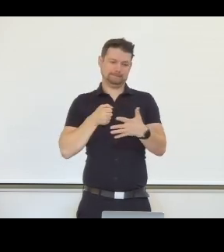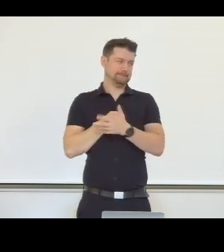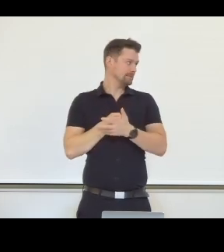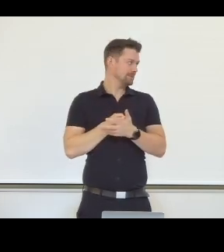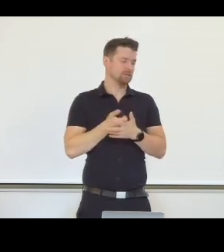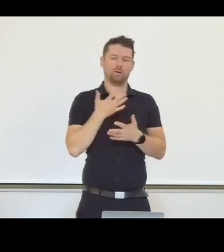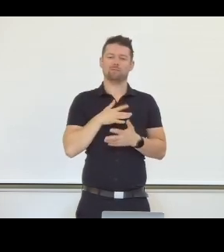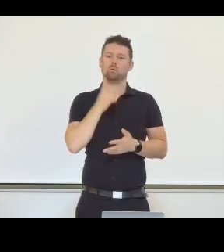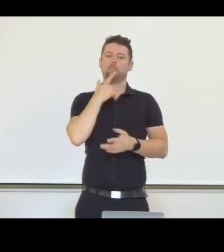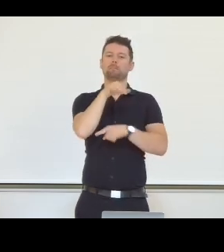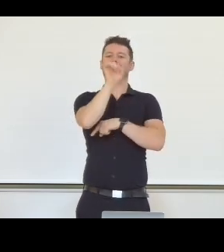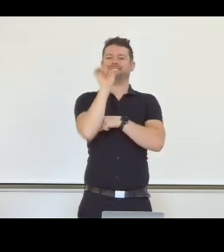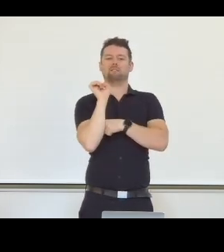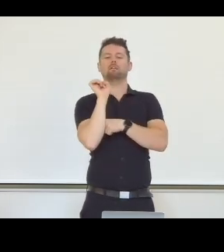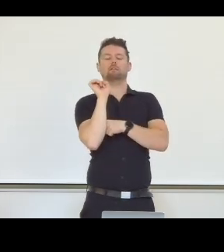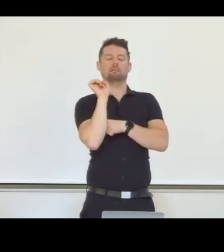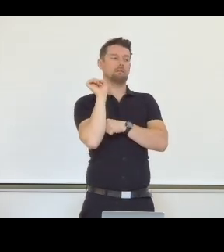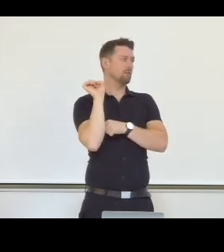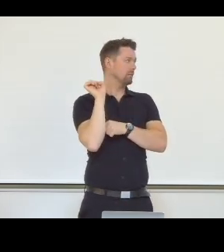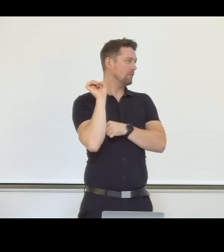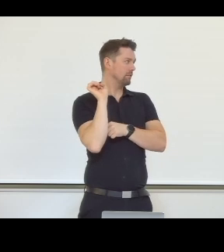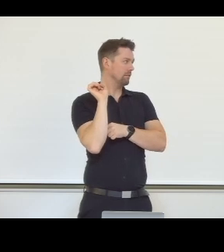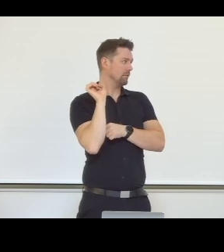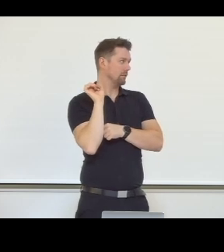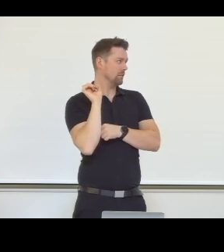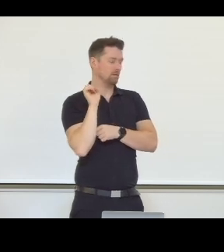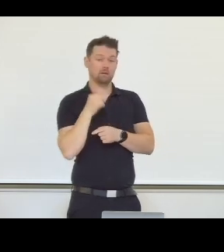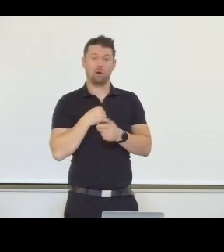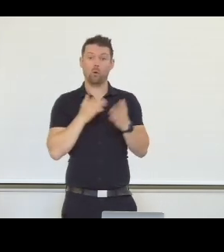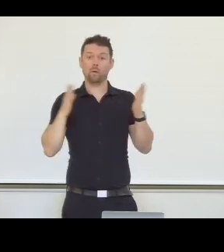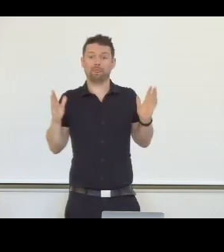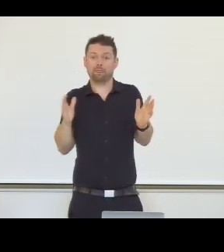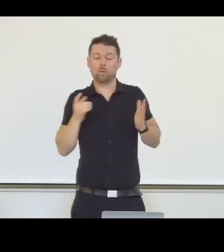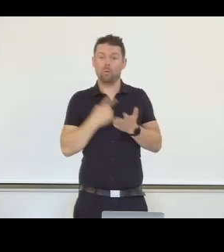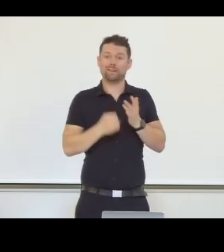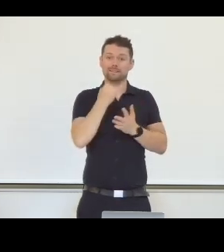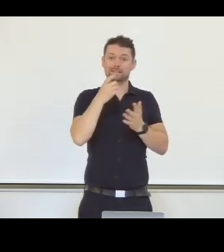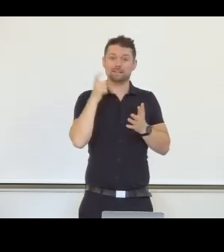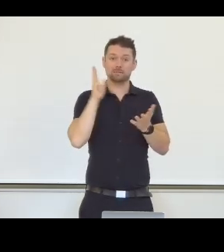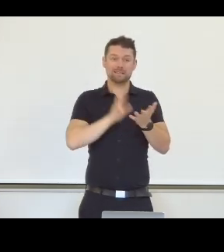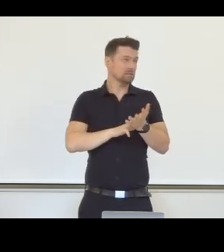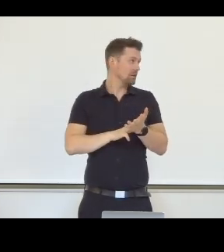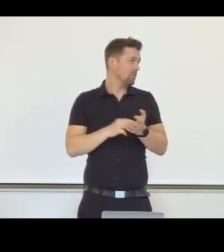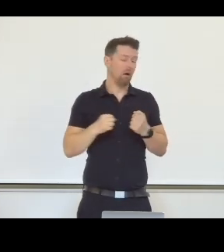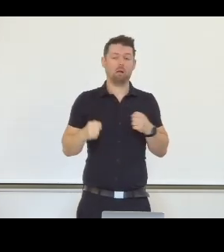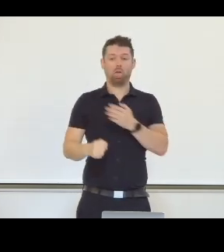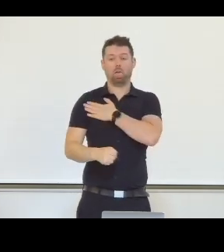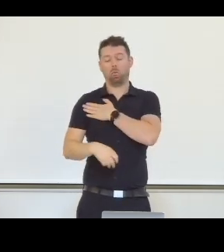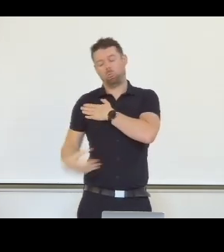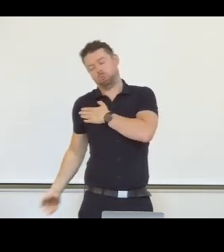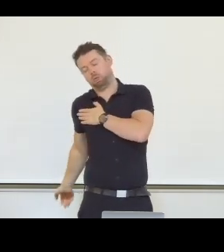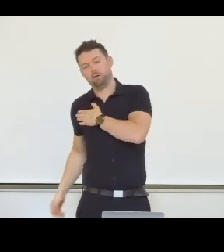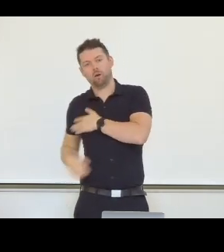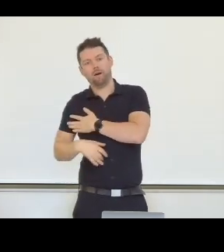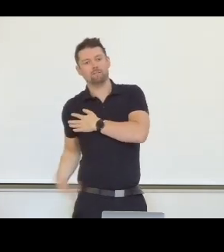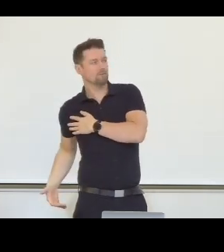sleep on the back, but the width is 60 centimeters, which is the width of my shoulders. So the right arm was always full.